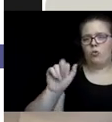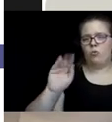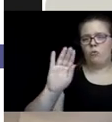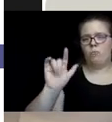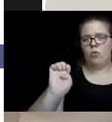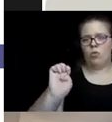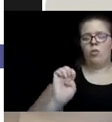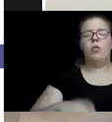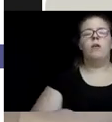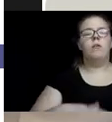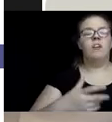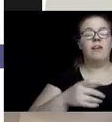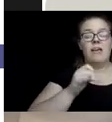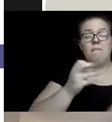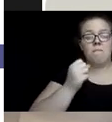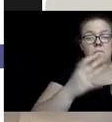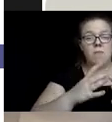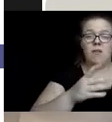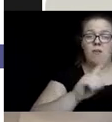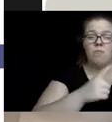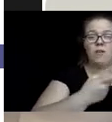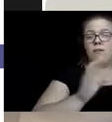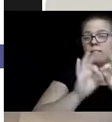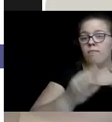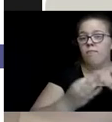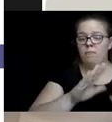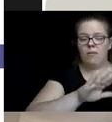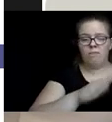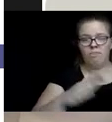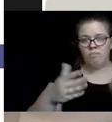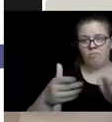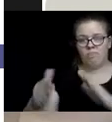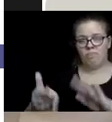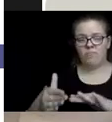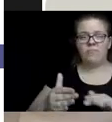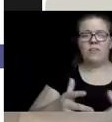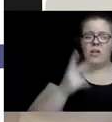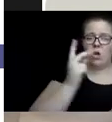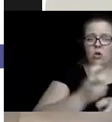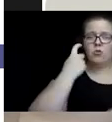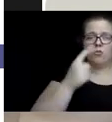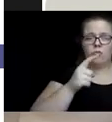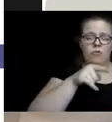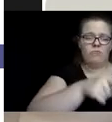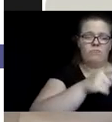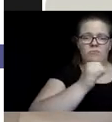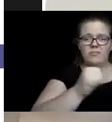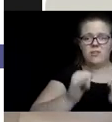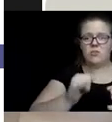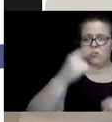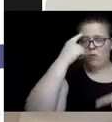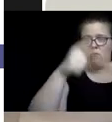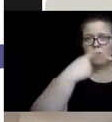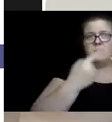grieving, we know that it is harder for that individual to process. They may be slower